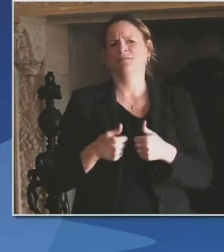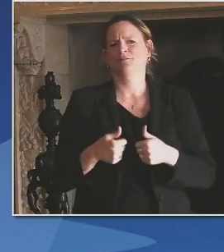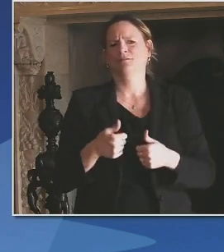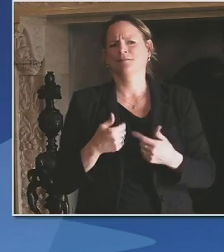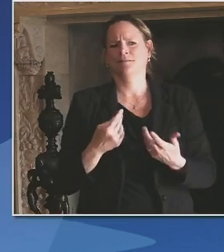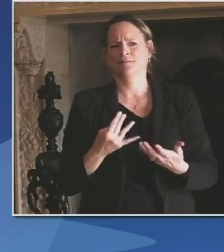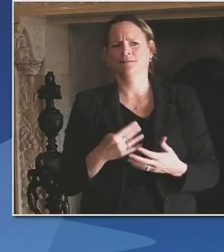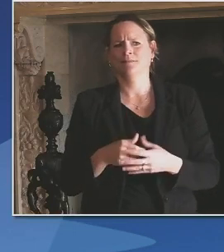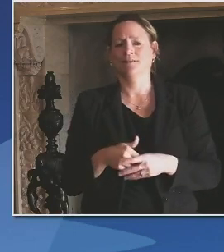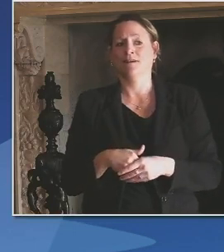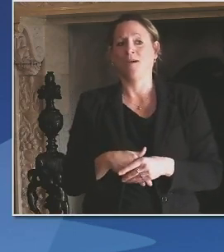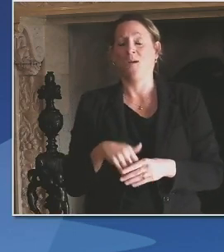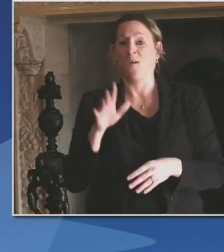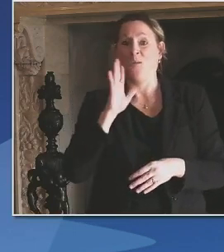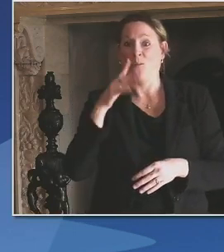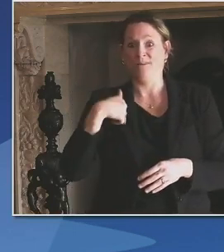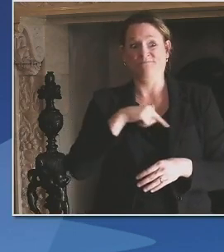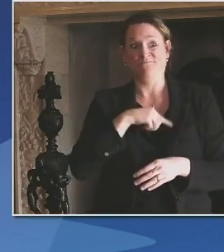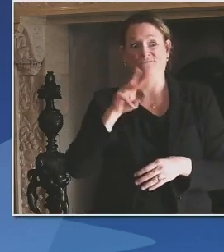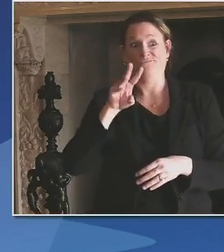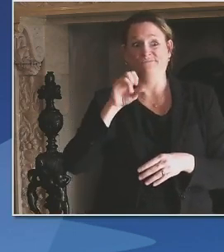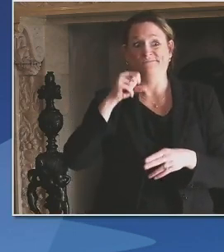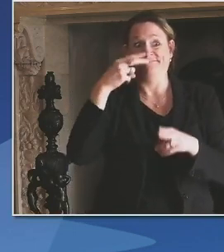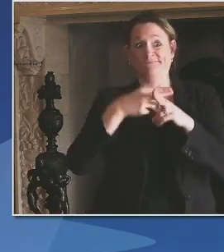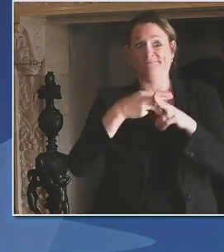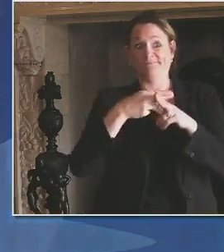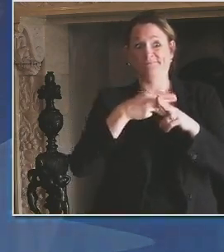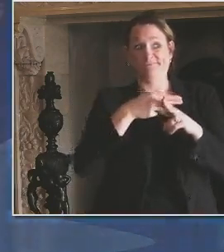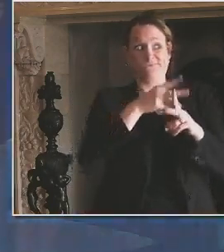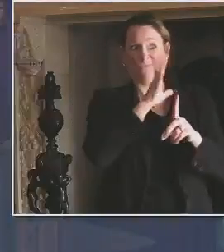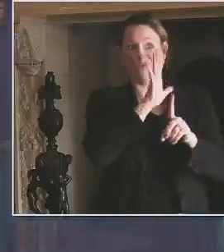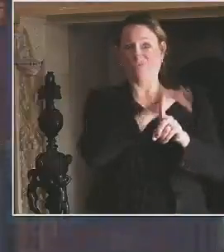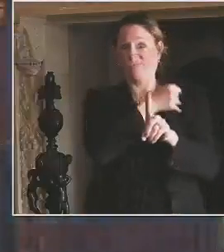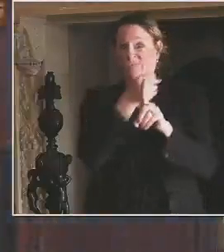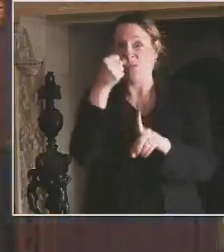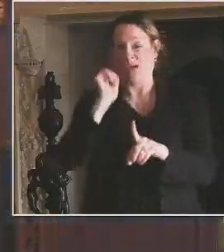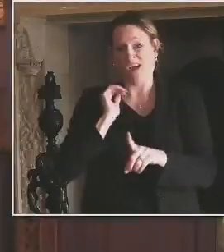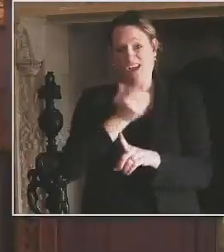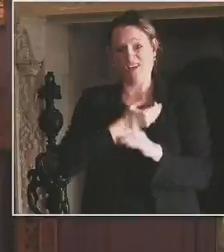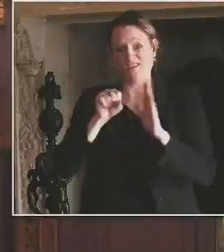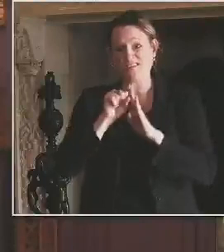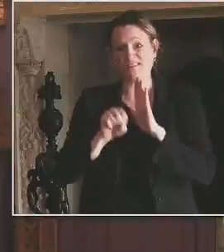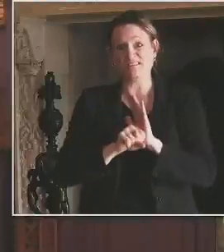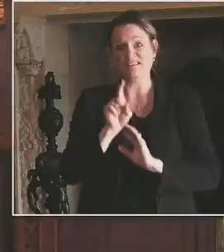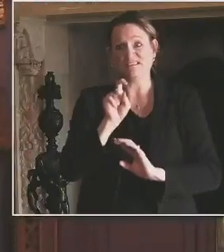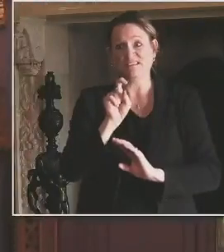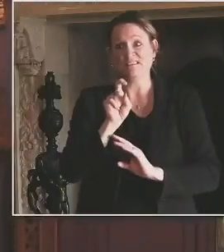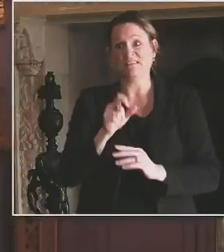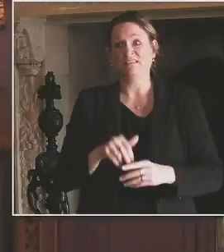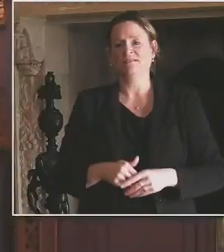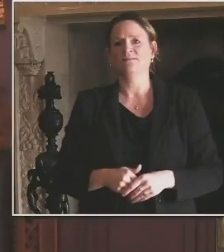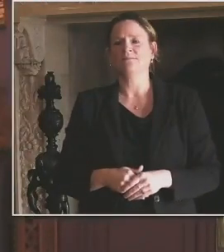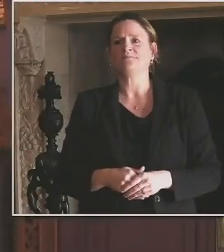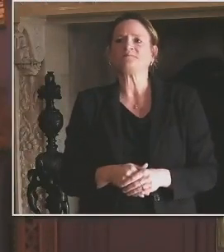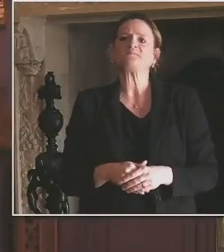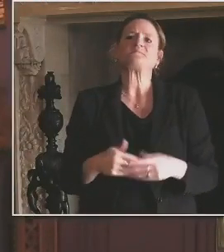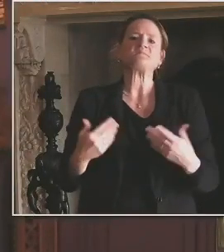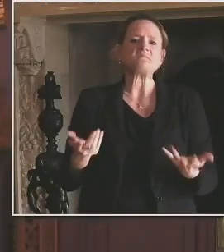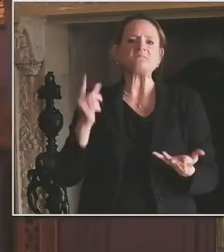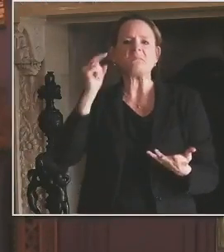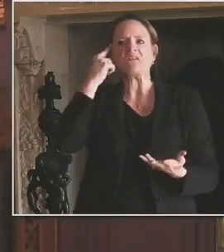have on the state of Wisconsin? Thank you. Yeah, I'm guessing not much. I mean, certainly